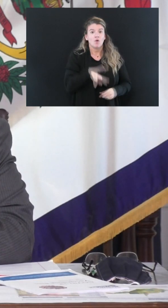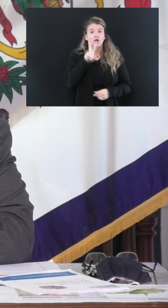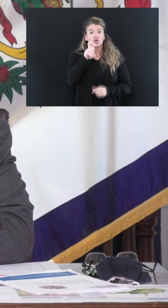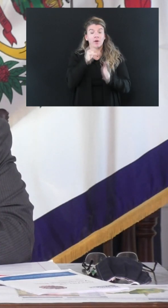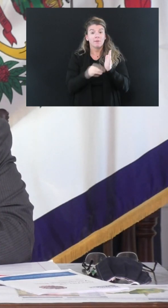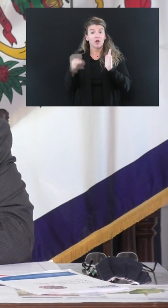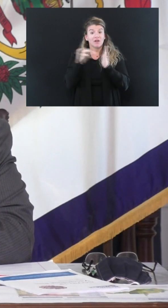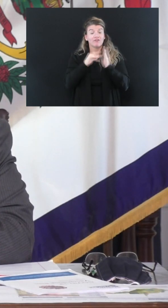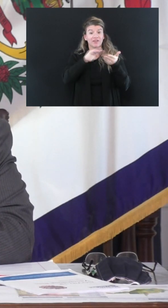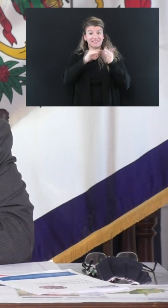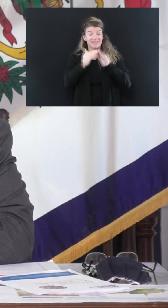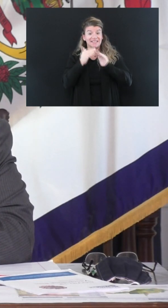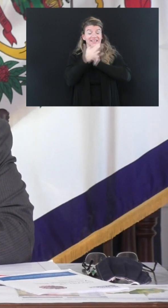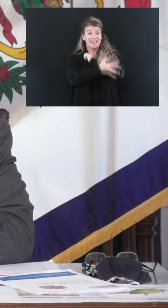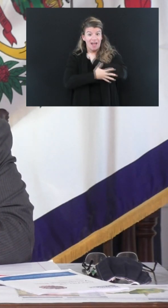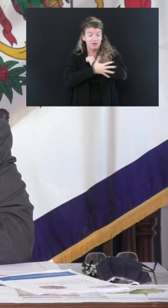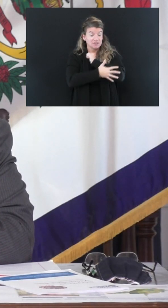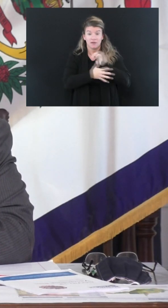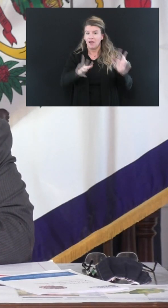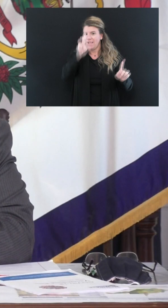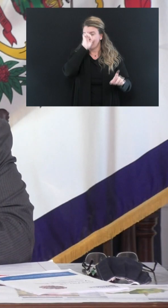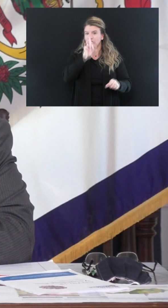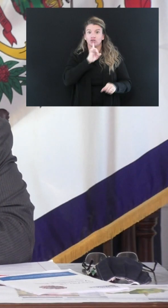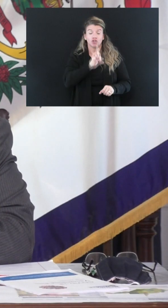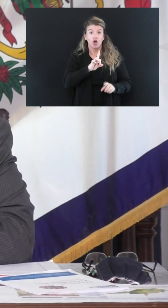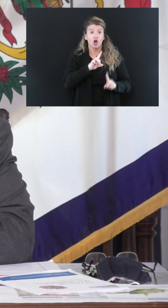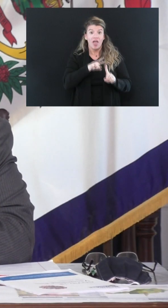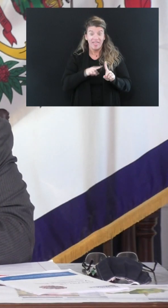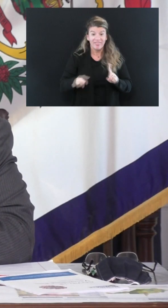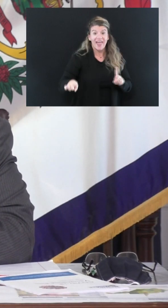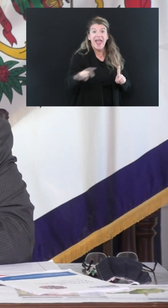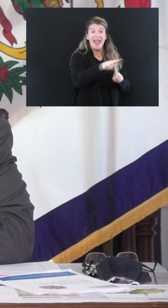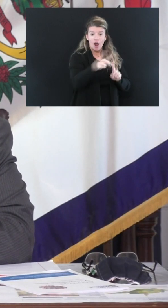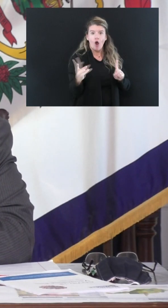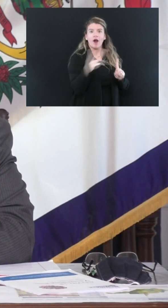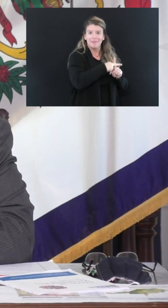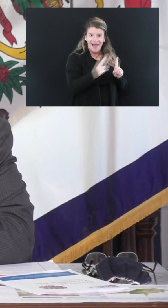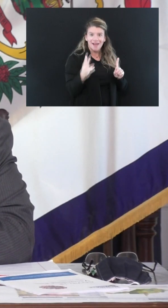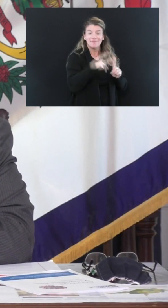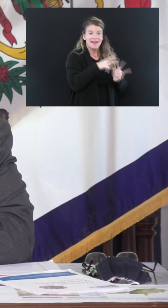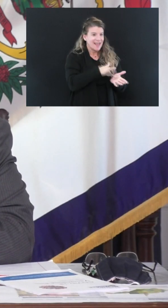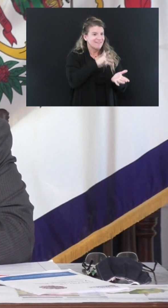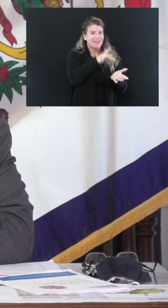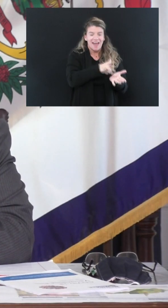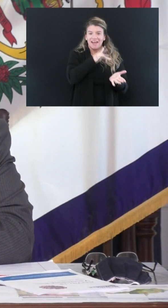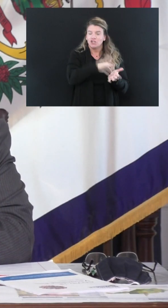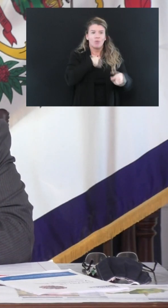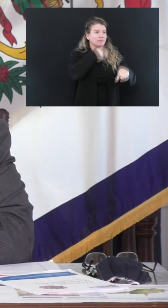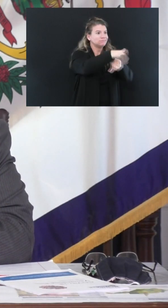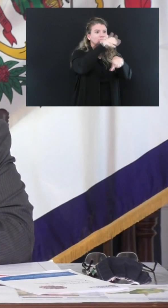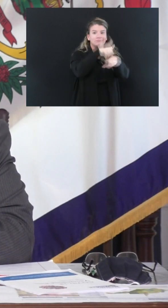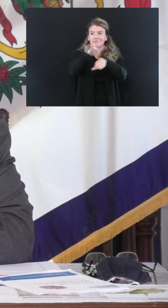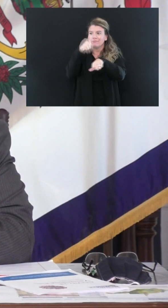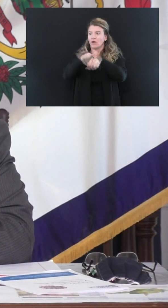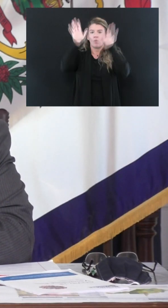and our counties, and absolutely our cities and our counties are taking advantage of this and doing wonderful with these